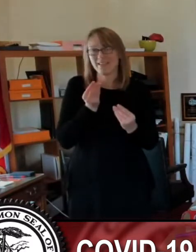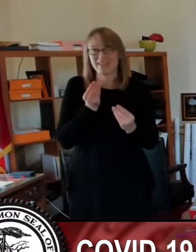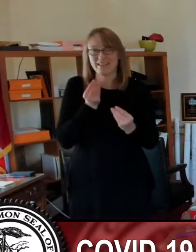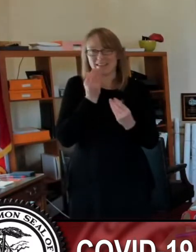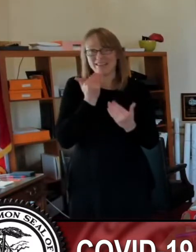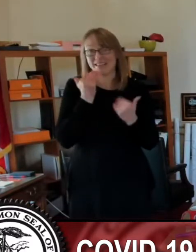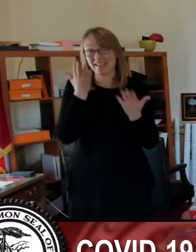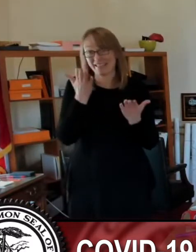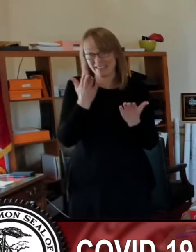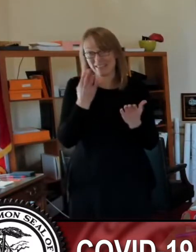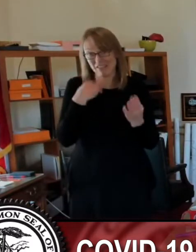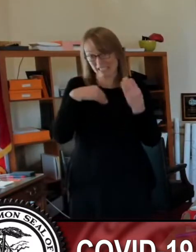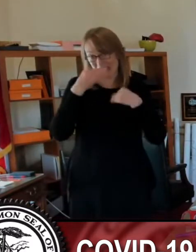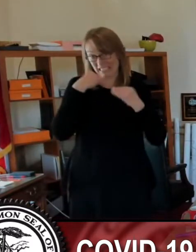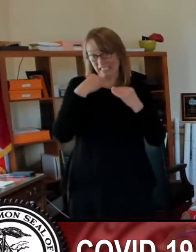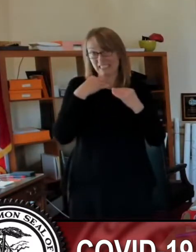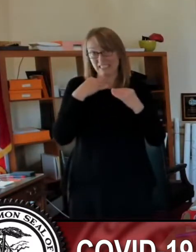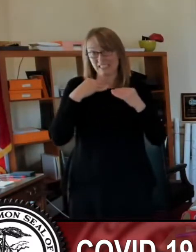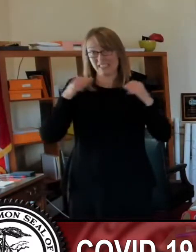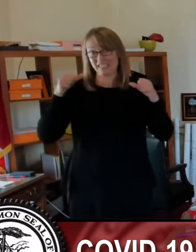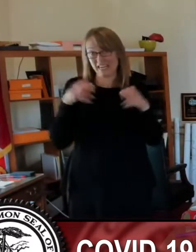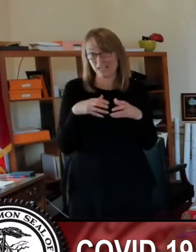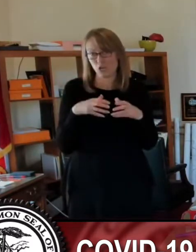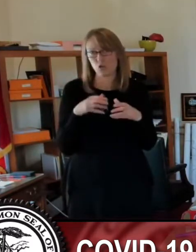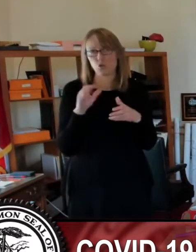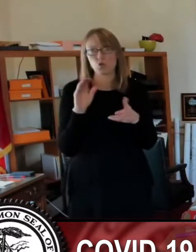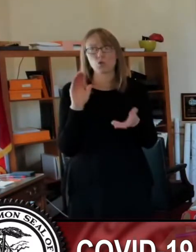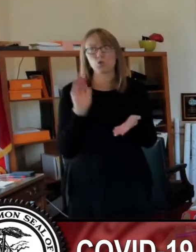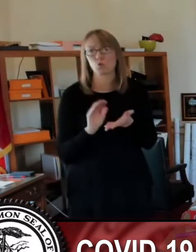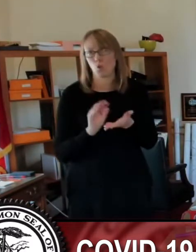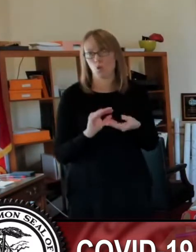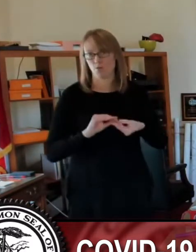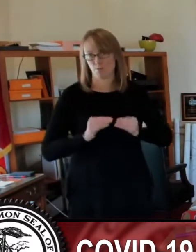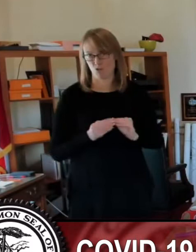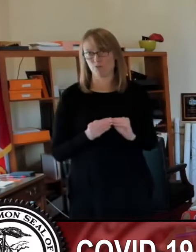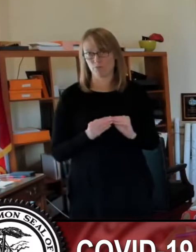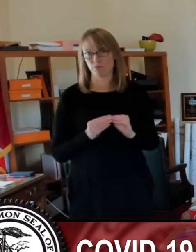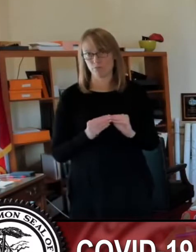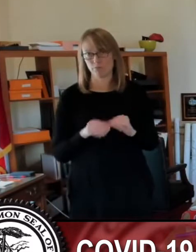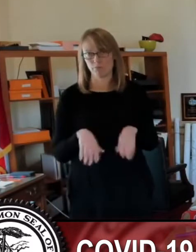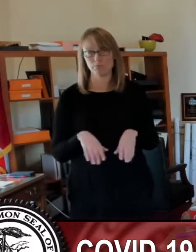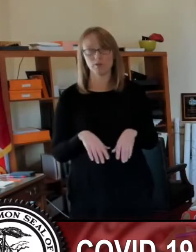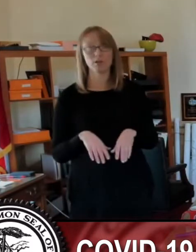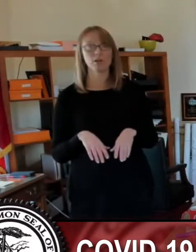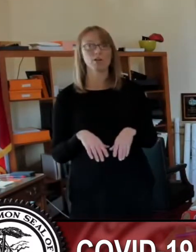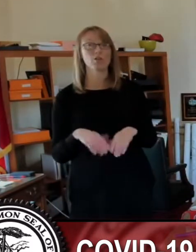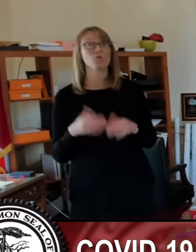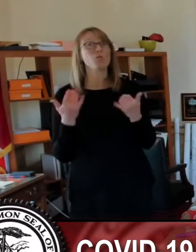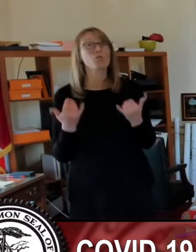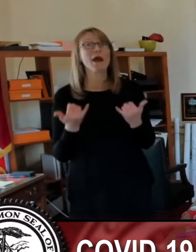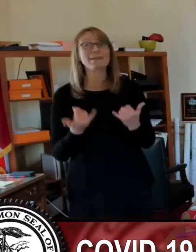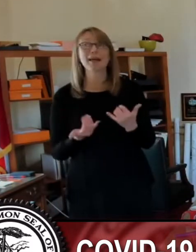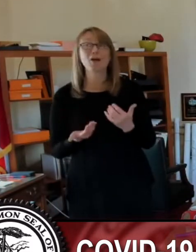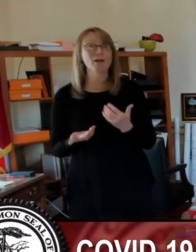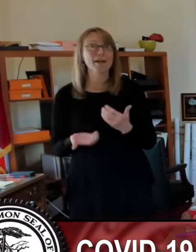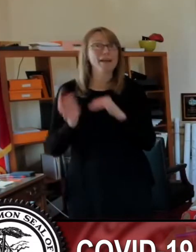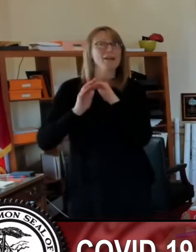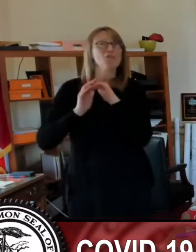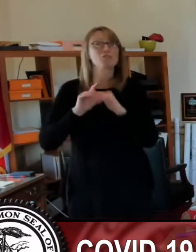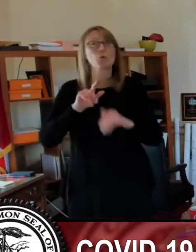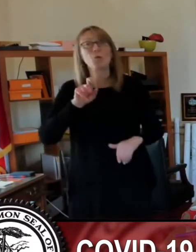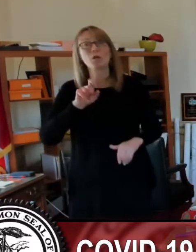are really very seriously up when you consider it's 150%, our new cases in the city